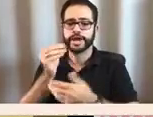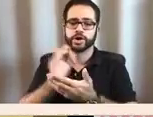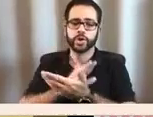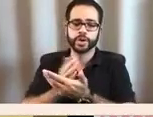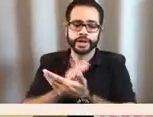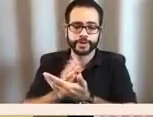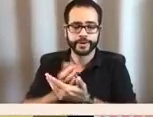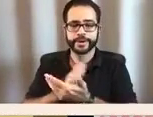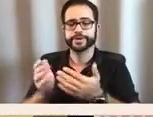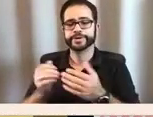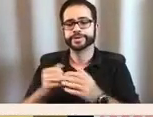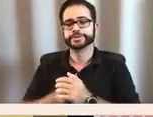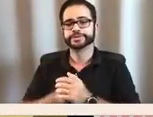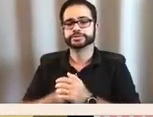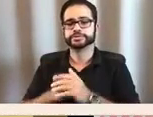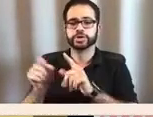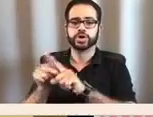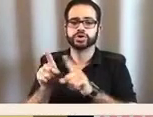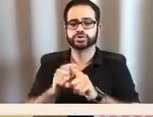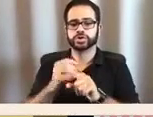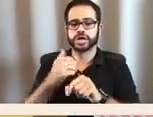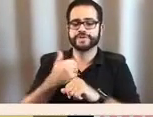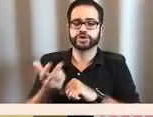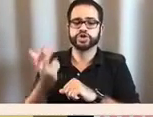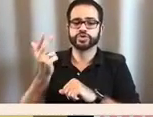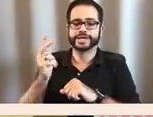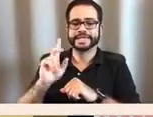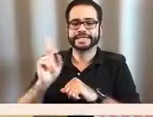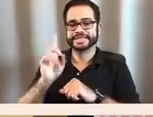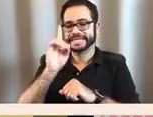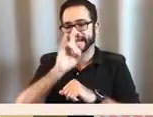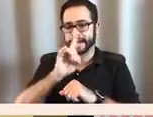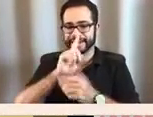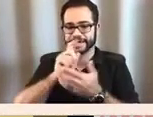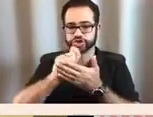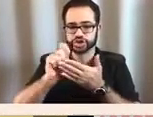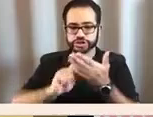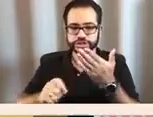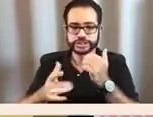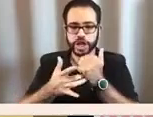arts, and also 3D animation technology.